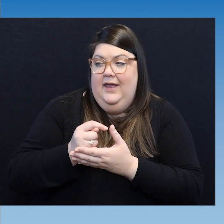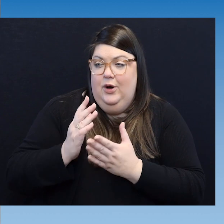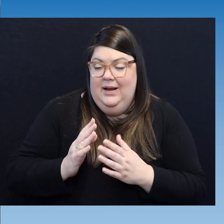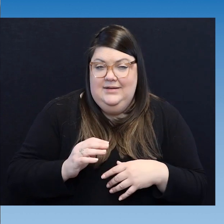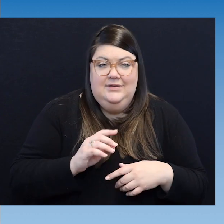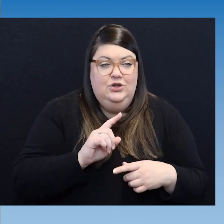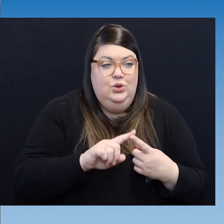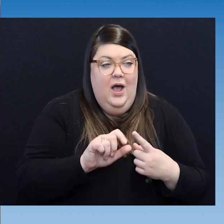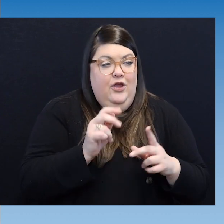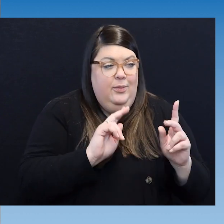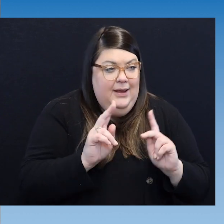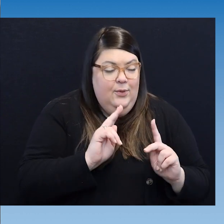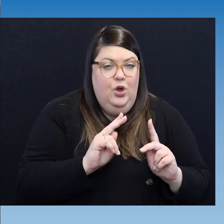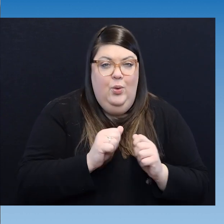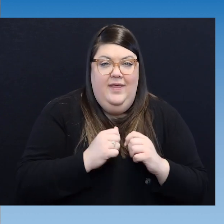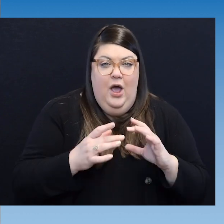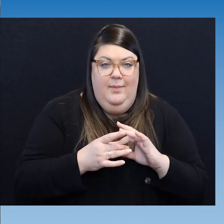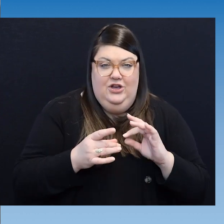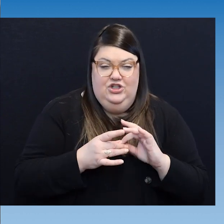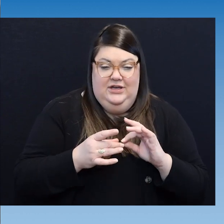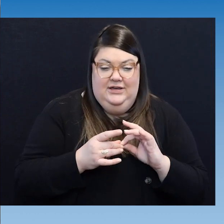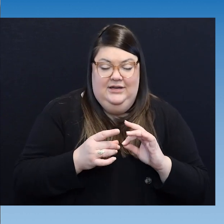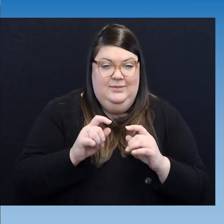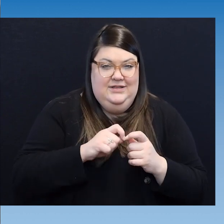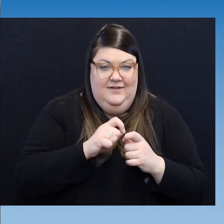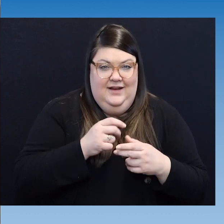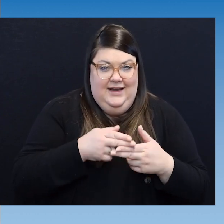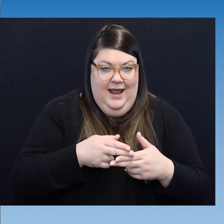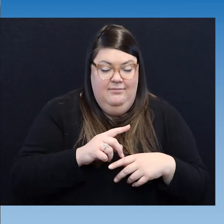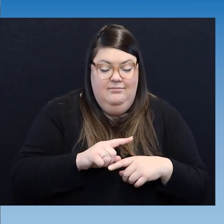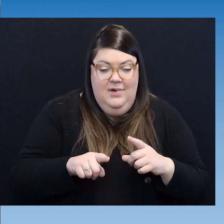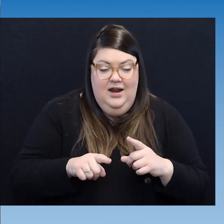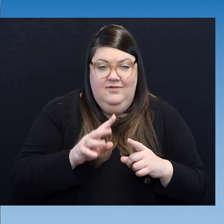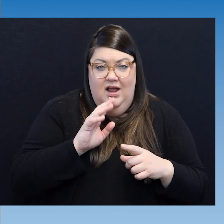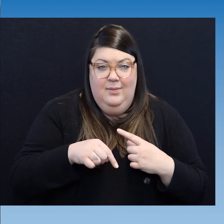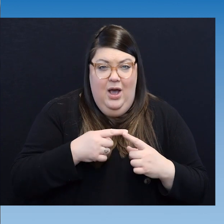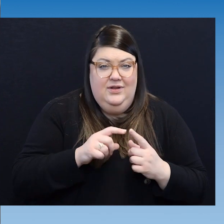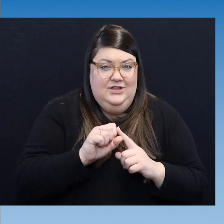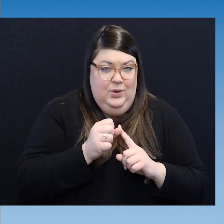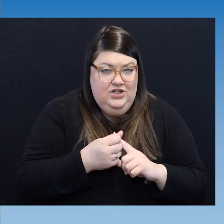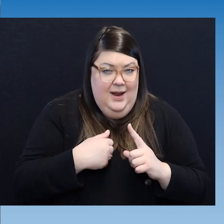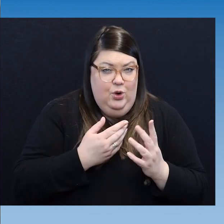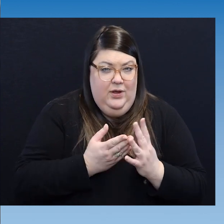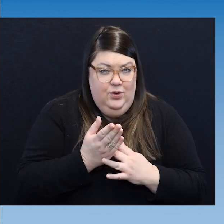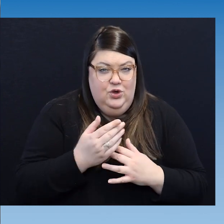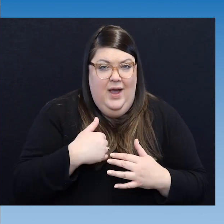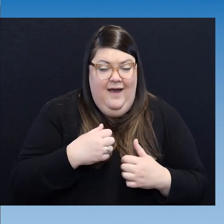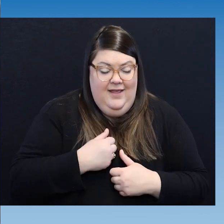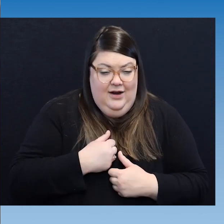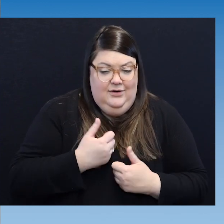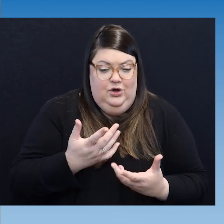people without mentioning a client's name, but I talk to them about the situation I'm going to so that I can have that